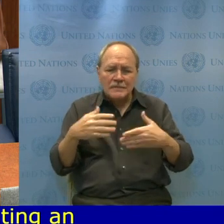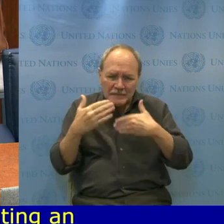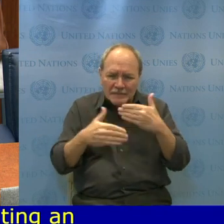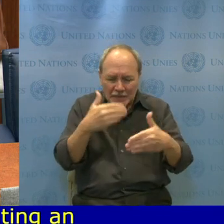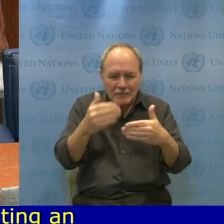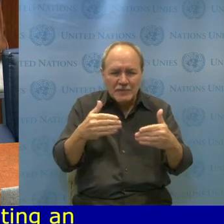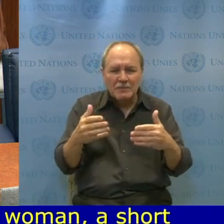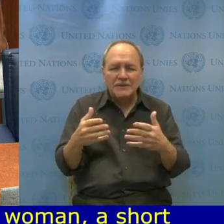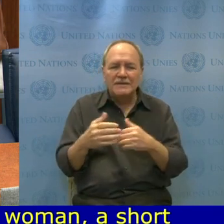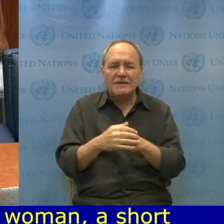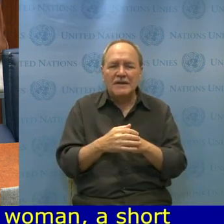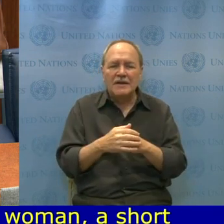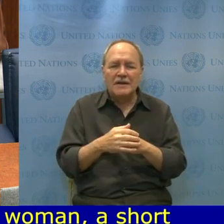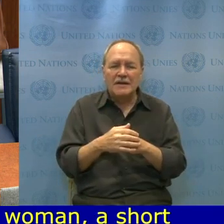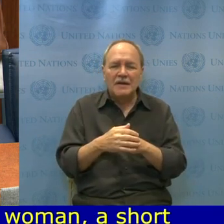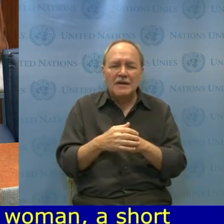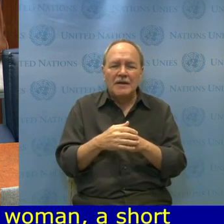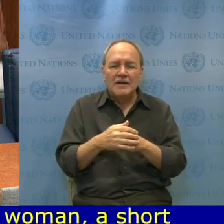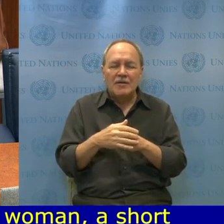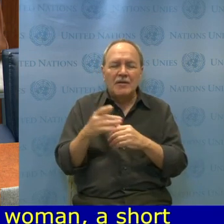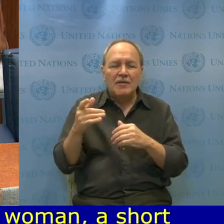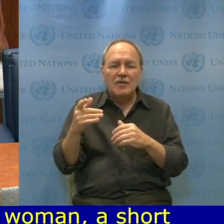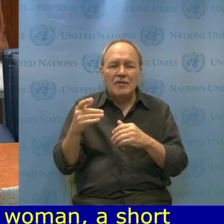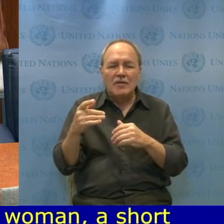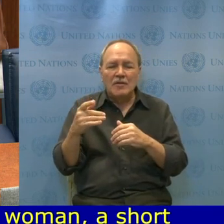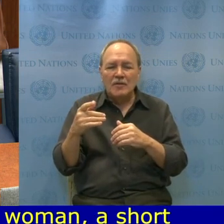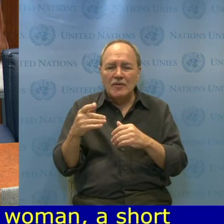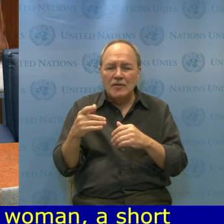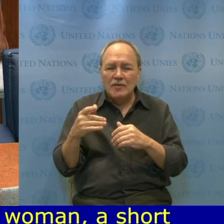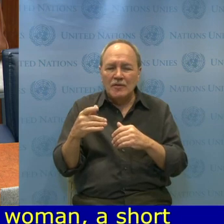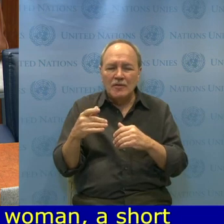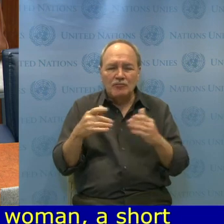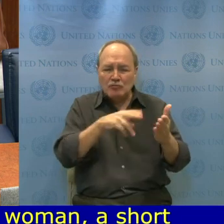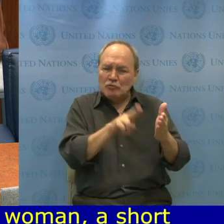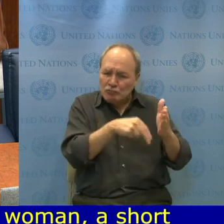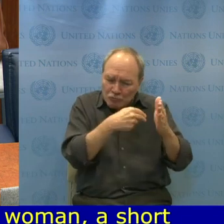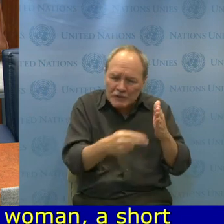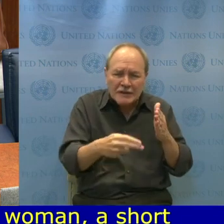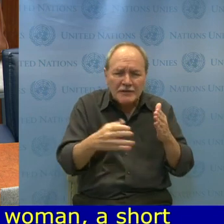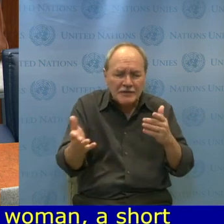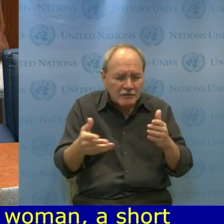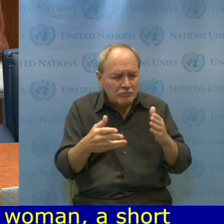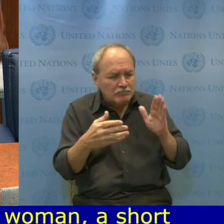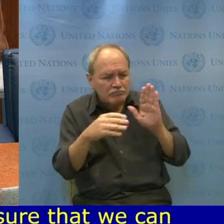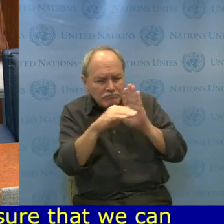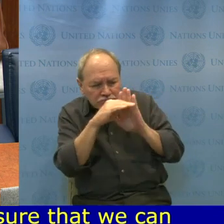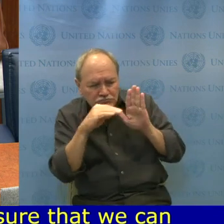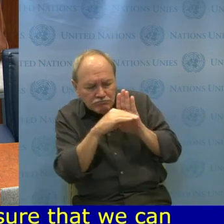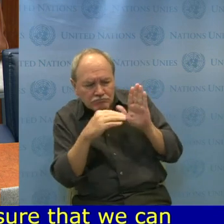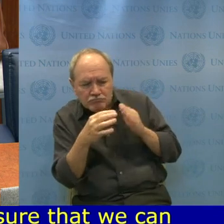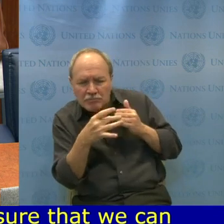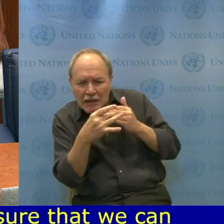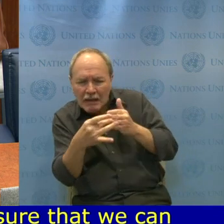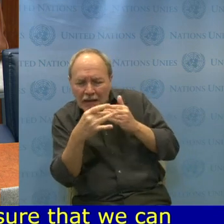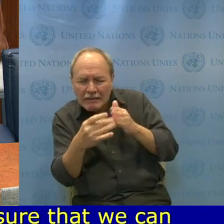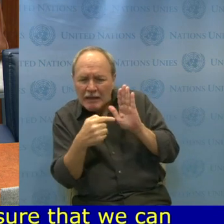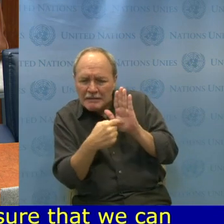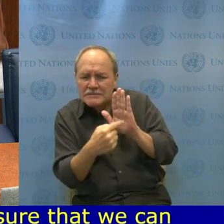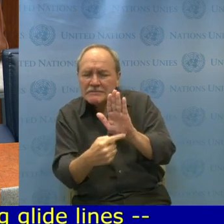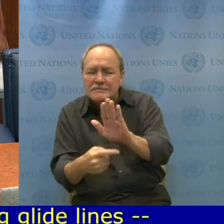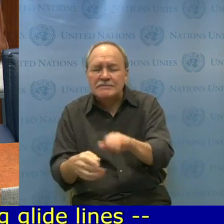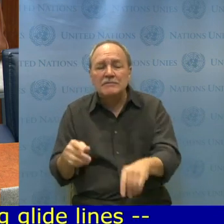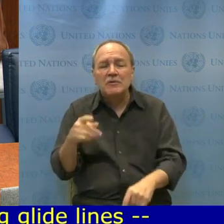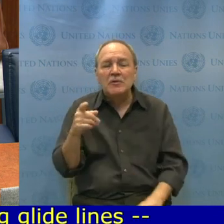guidelines. And we involve persons with disabilities as we try to